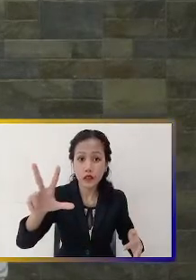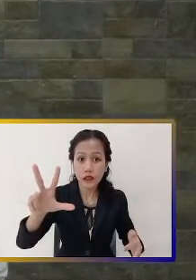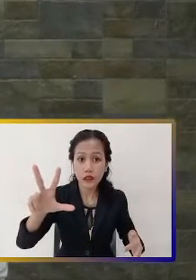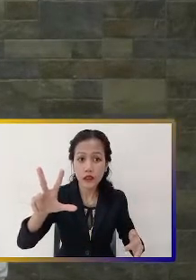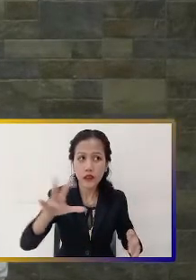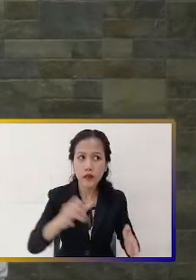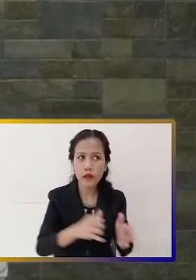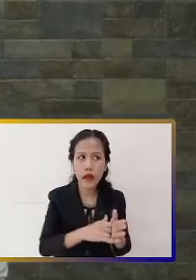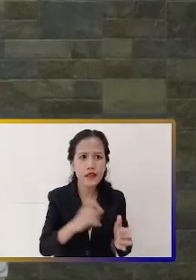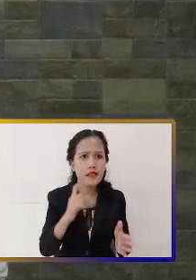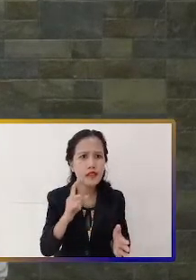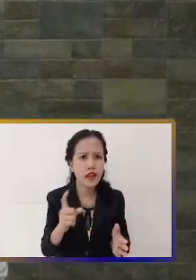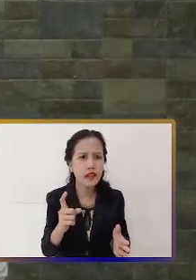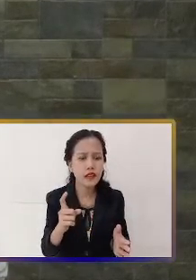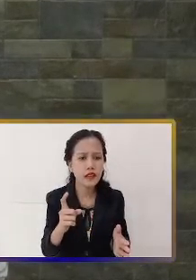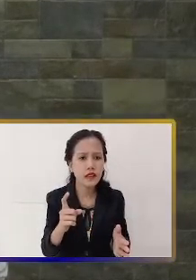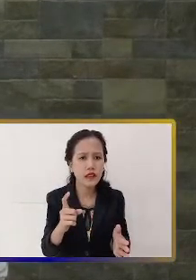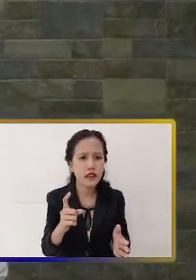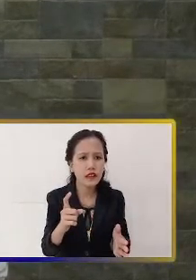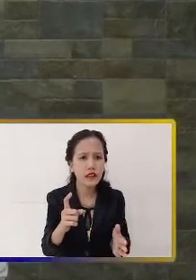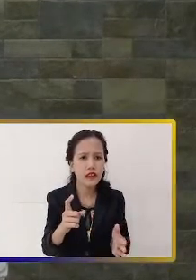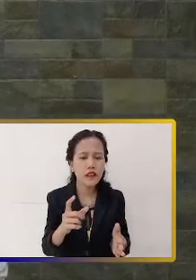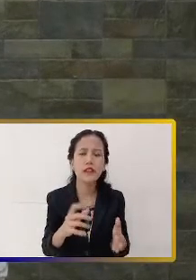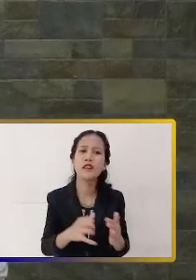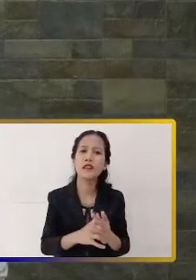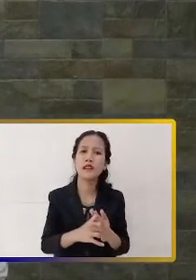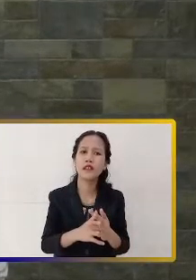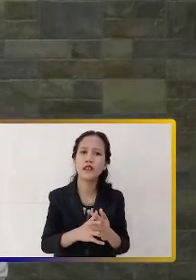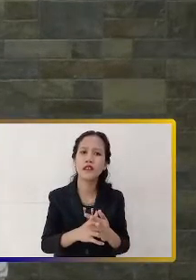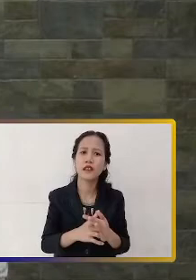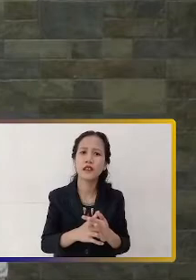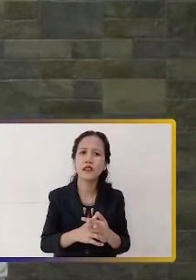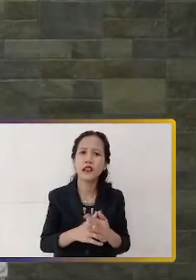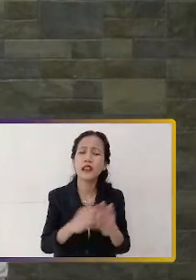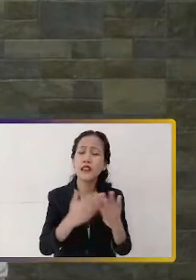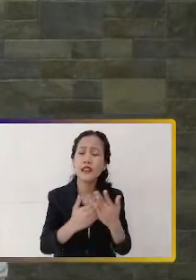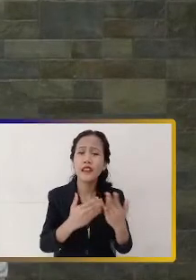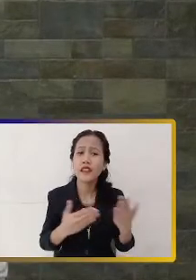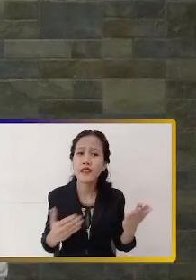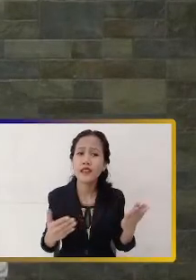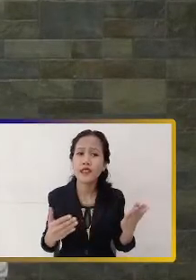Solomon, these are the things that Solomon did not ask.